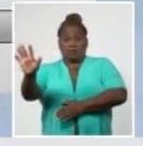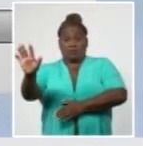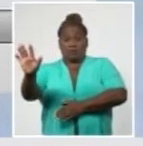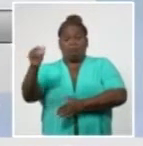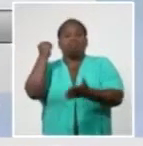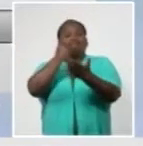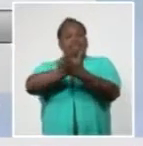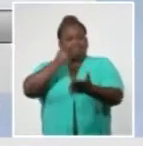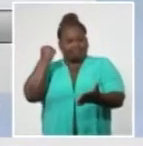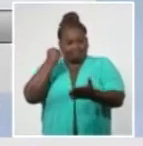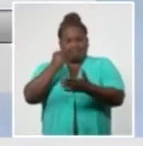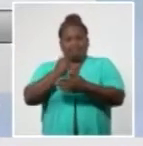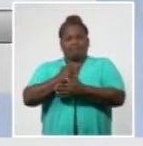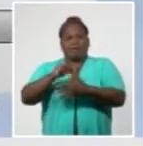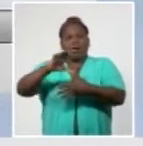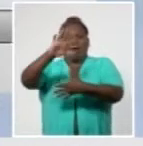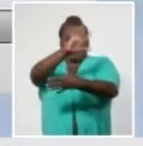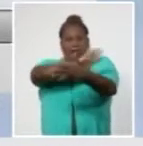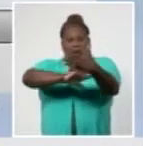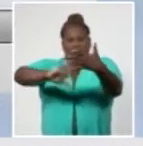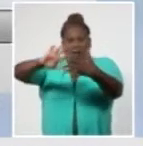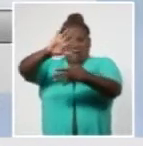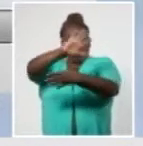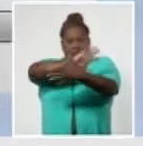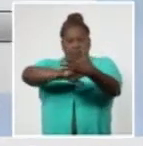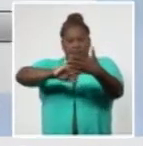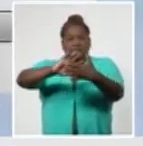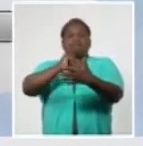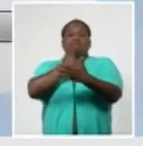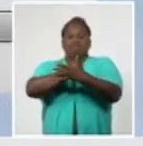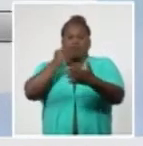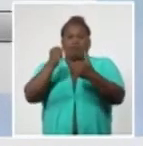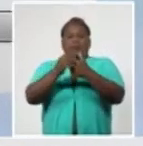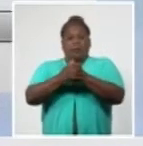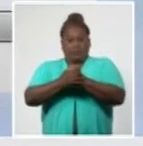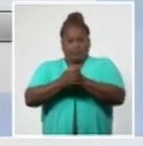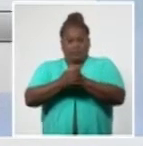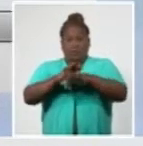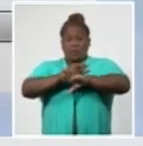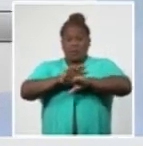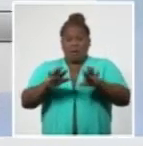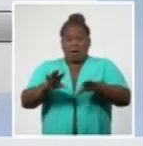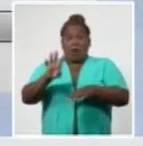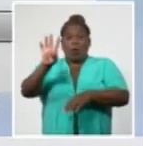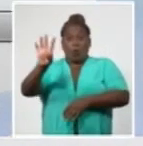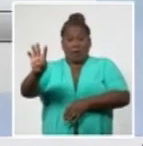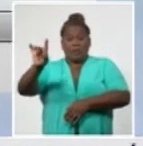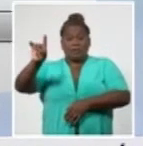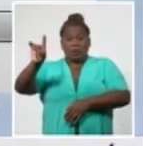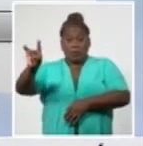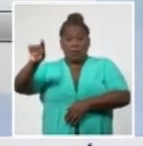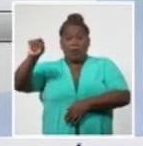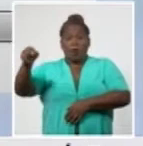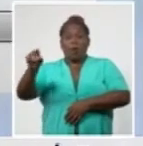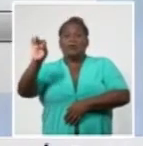4,512,775 confirmed cases, and this accounts for